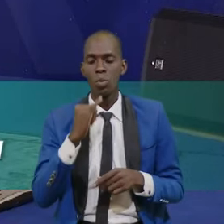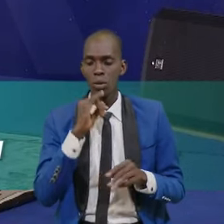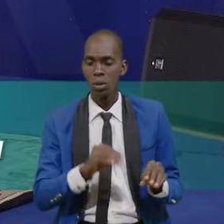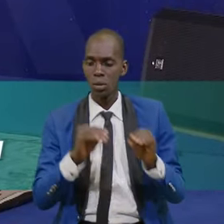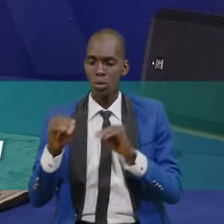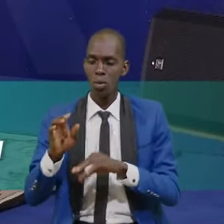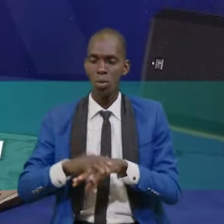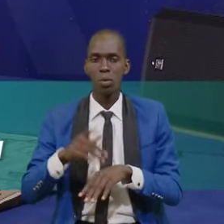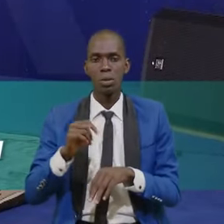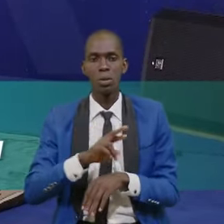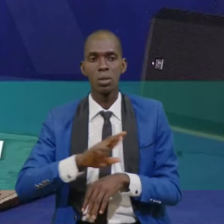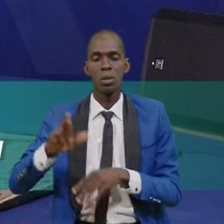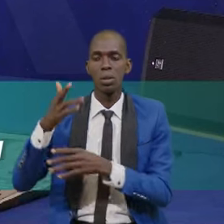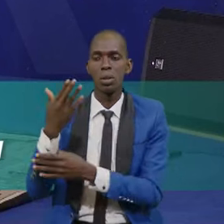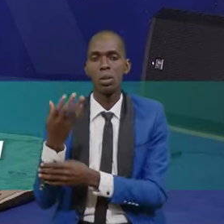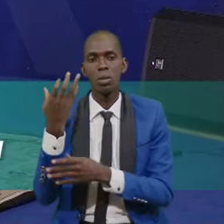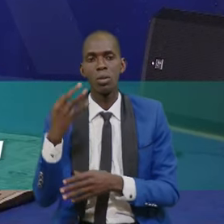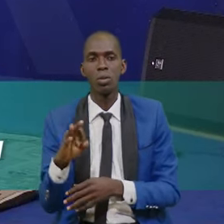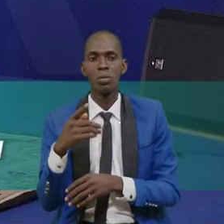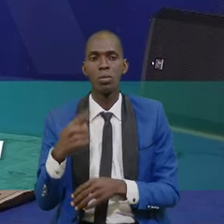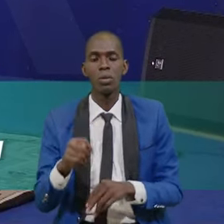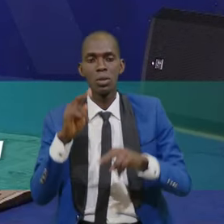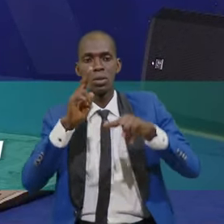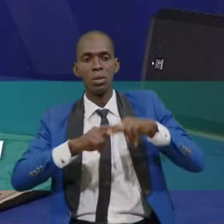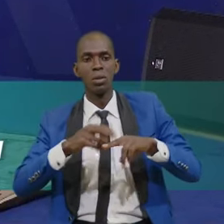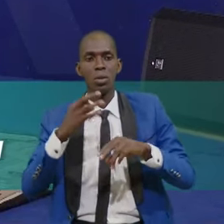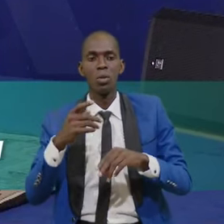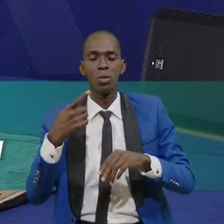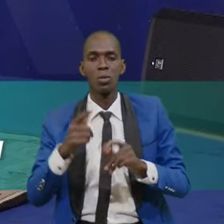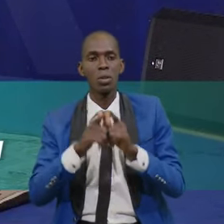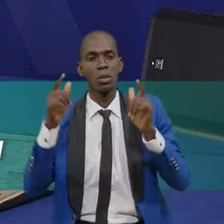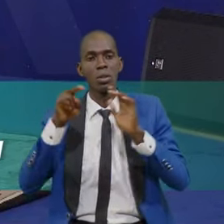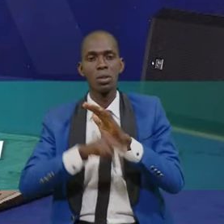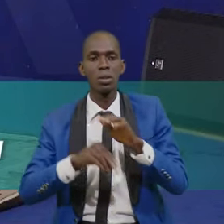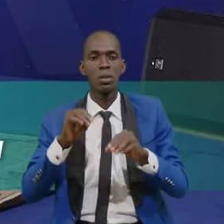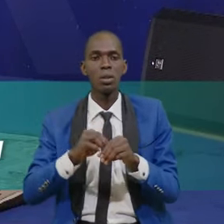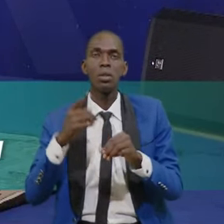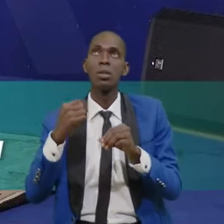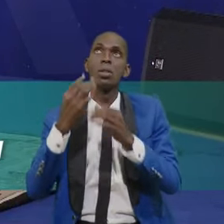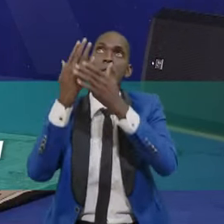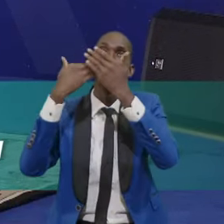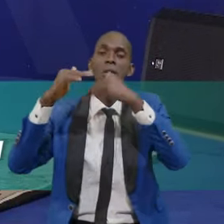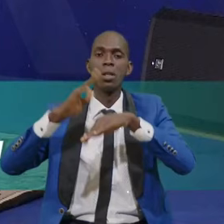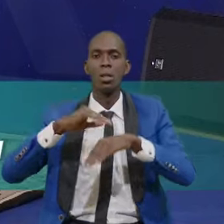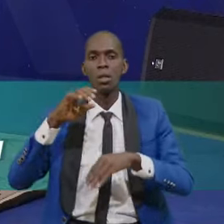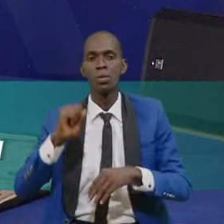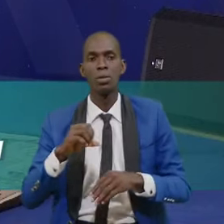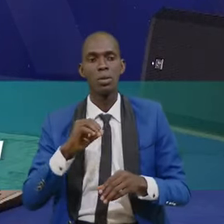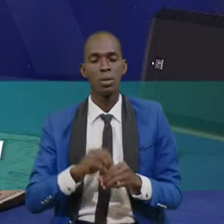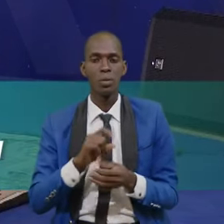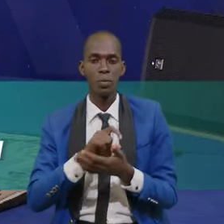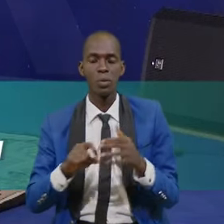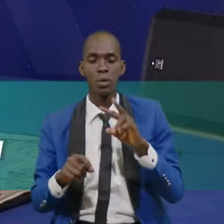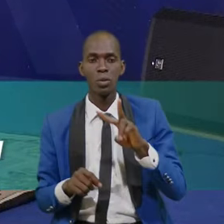hand of the throne of majesty in the heavens. Look at verse 2. In verse 2 it